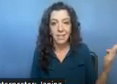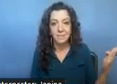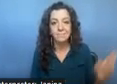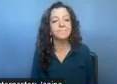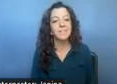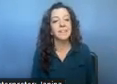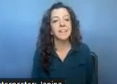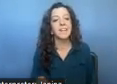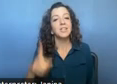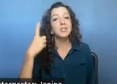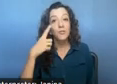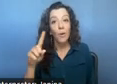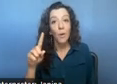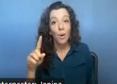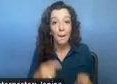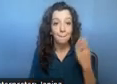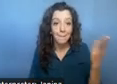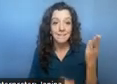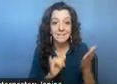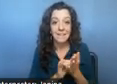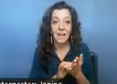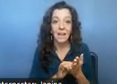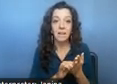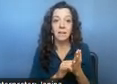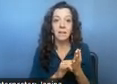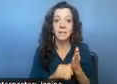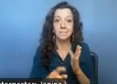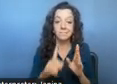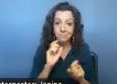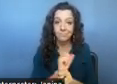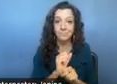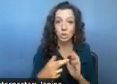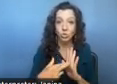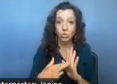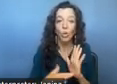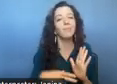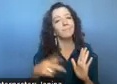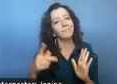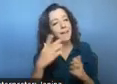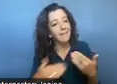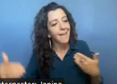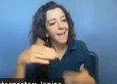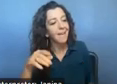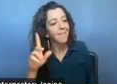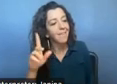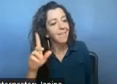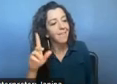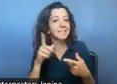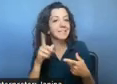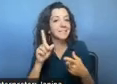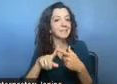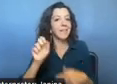enroll um you know looking ahead that the the the governor is going to have to the end of september to consider these bills uh